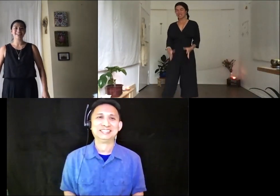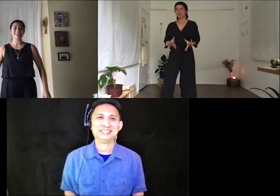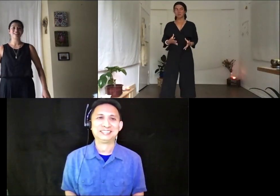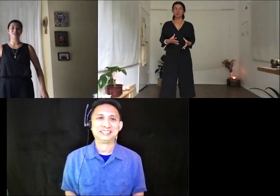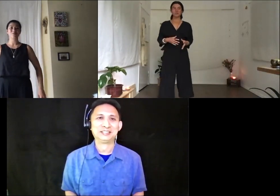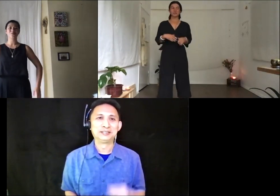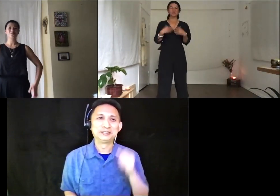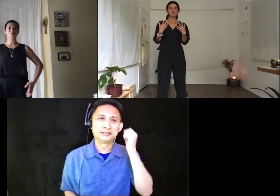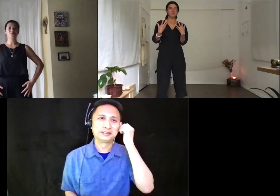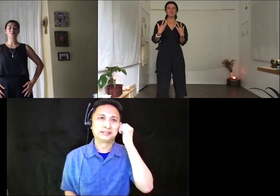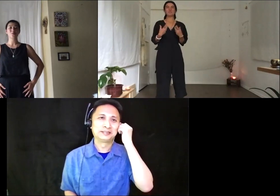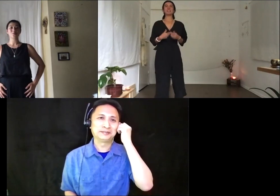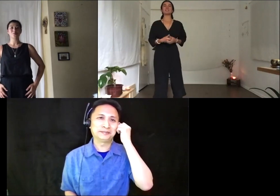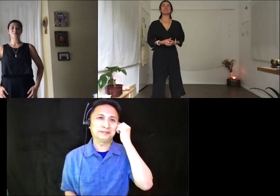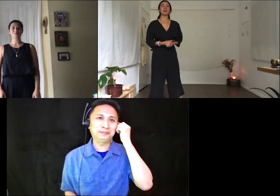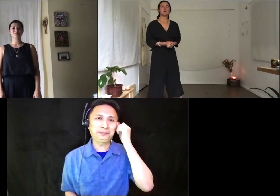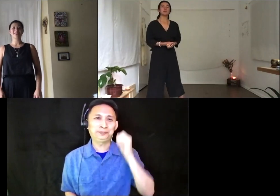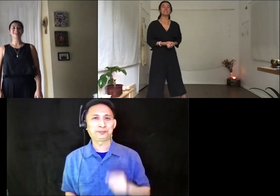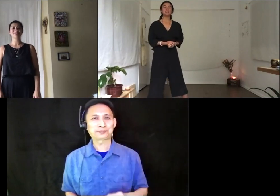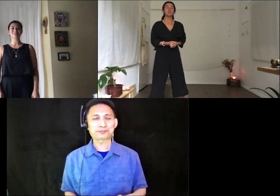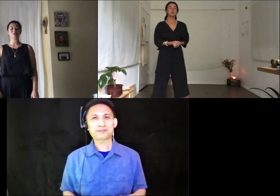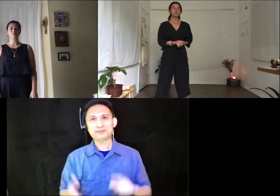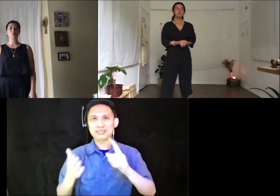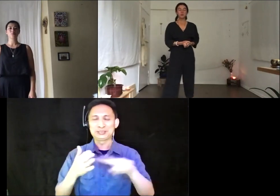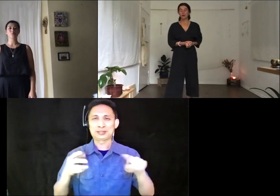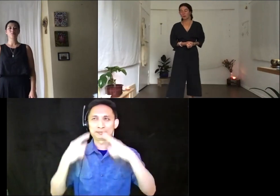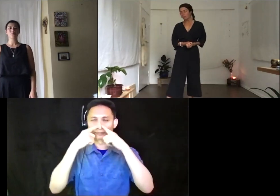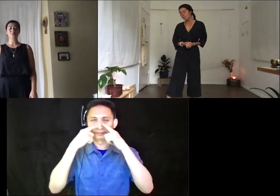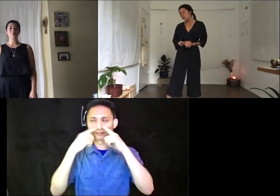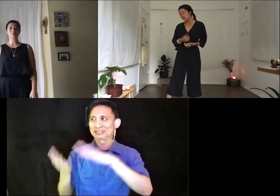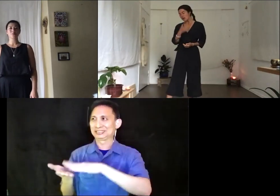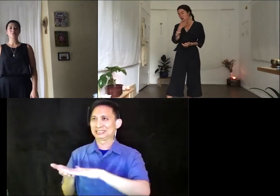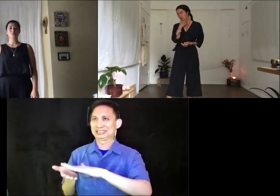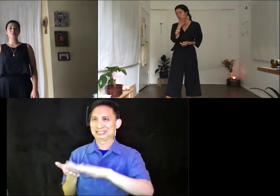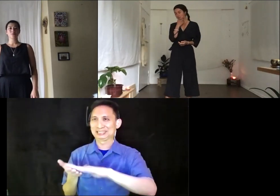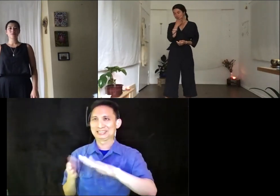So yeah, it's important to clean the nose before.